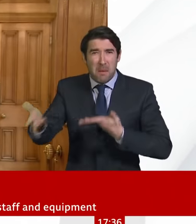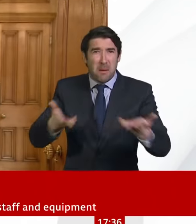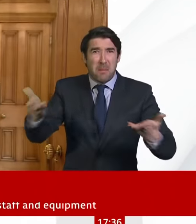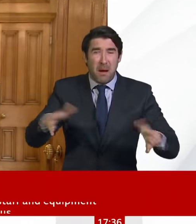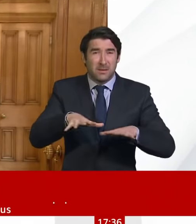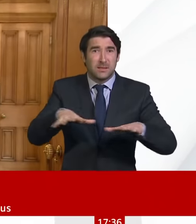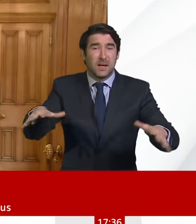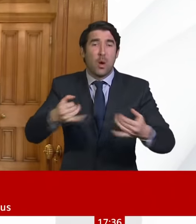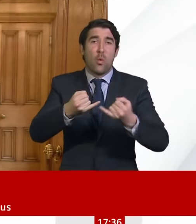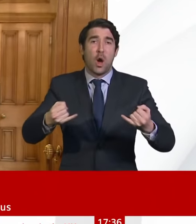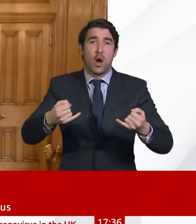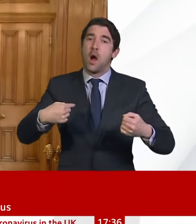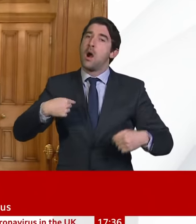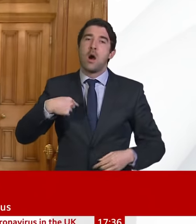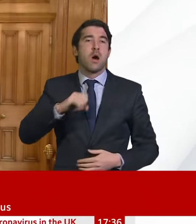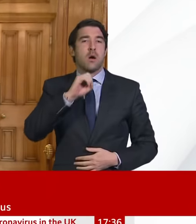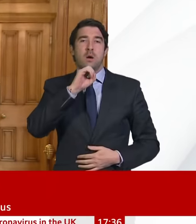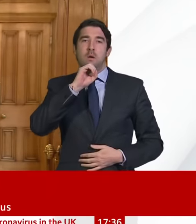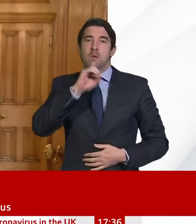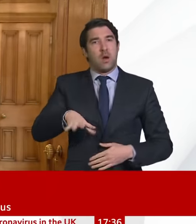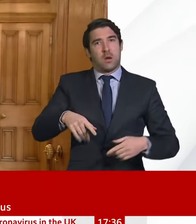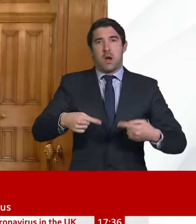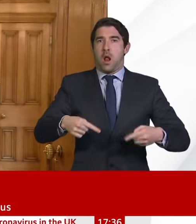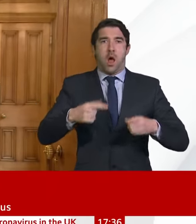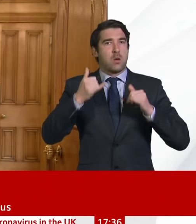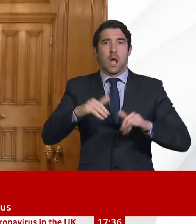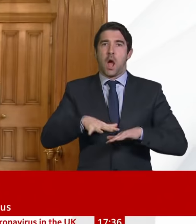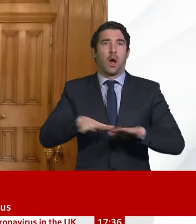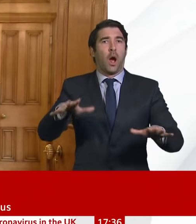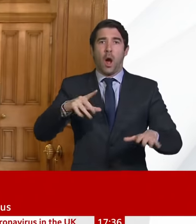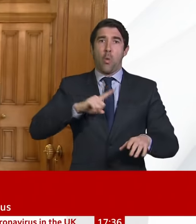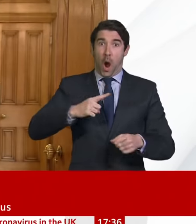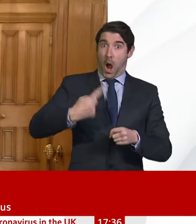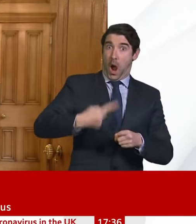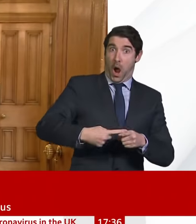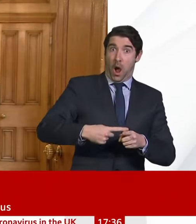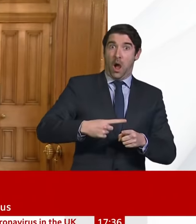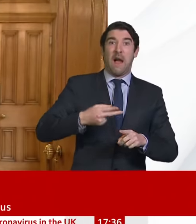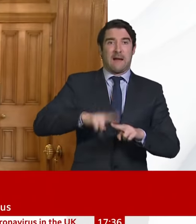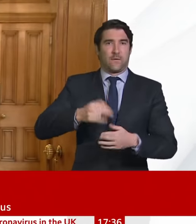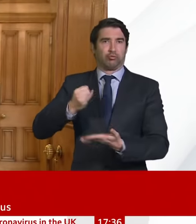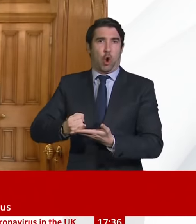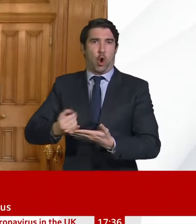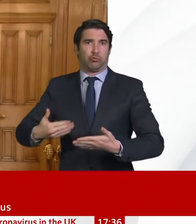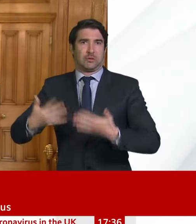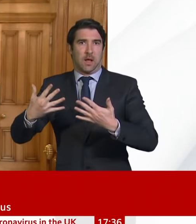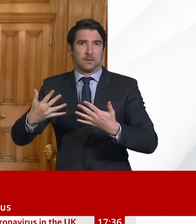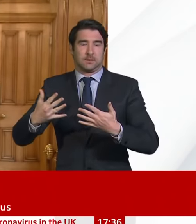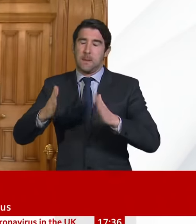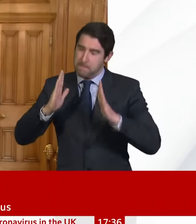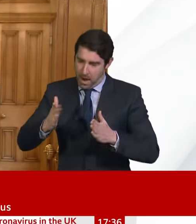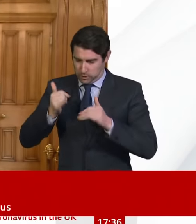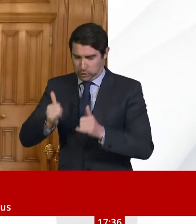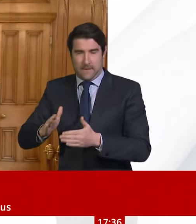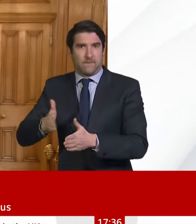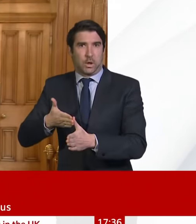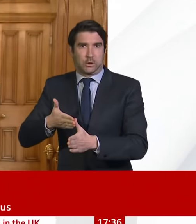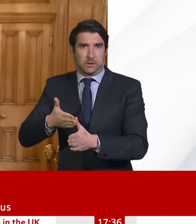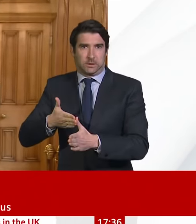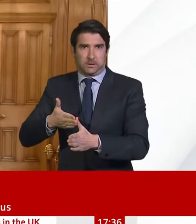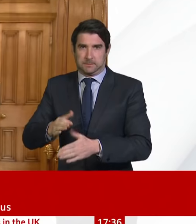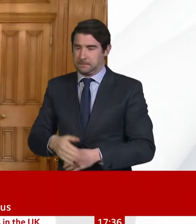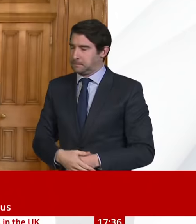goal. Always to ensure that testing is available to patients who need it. Next, to expand testing to critical NHS staff and